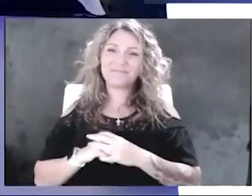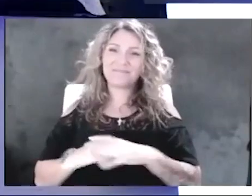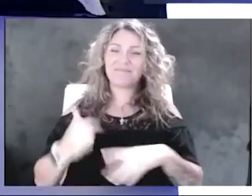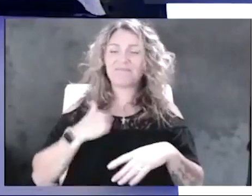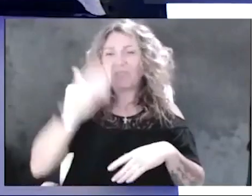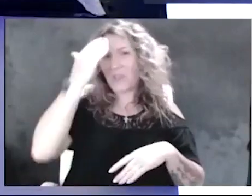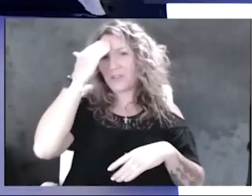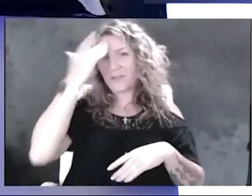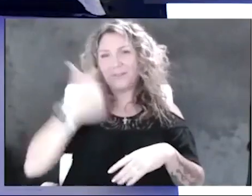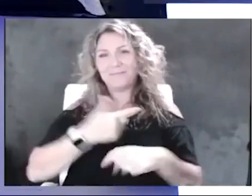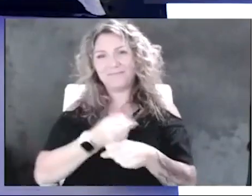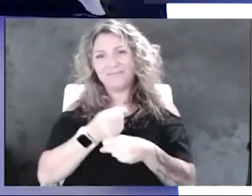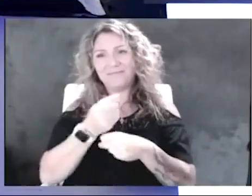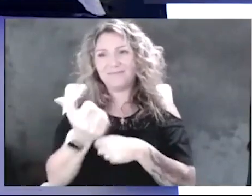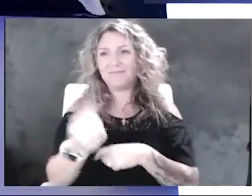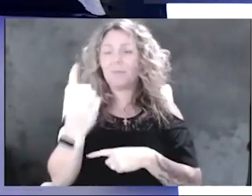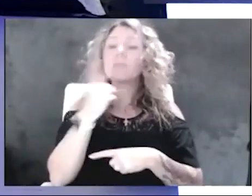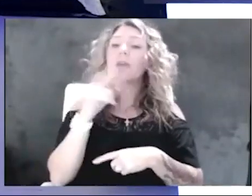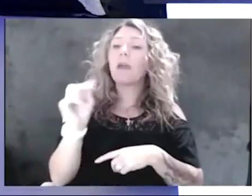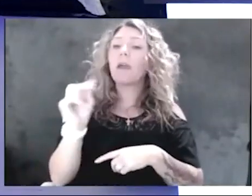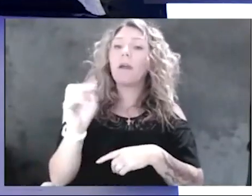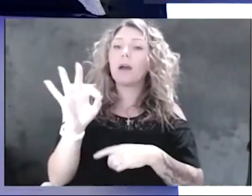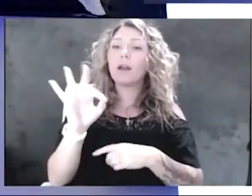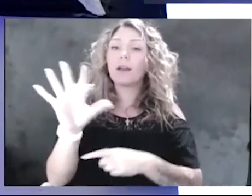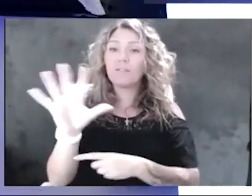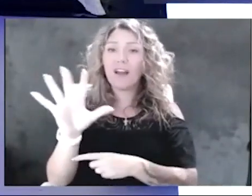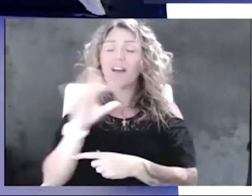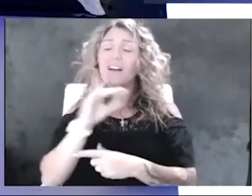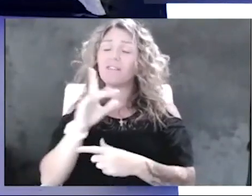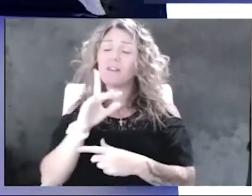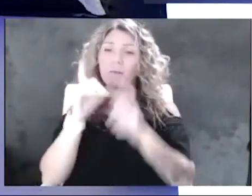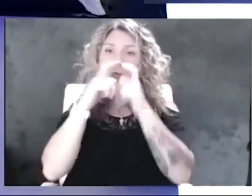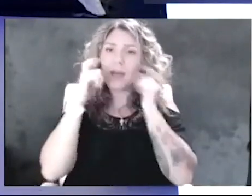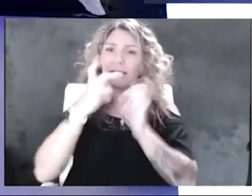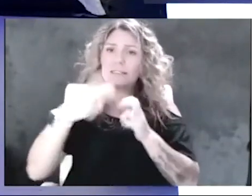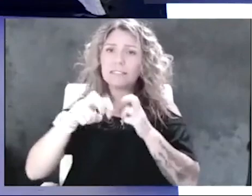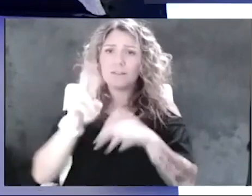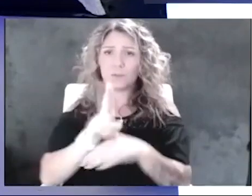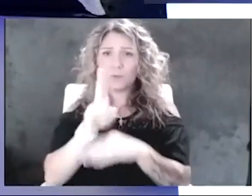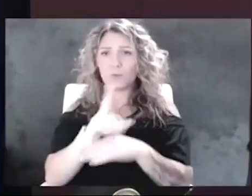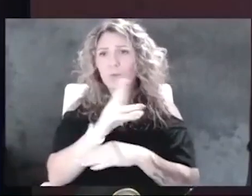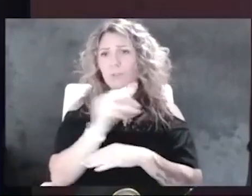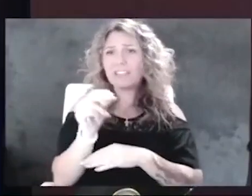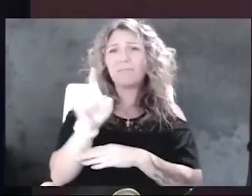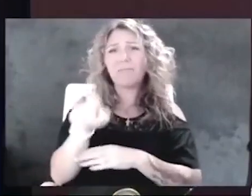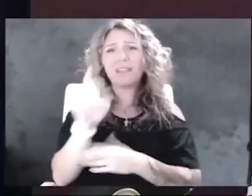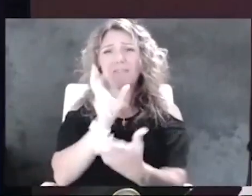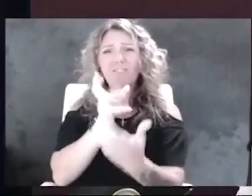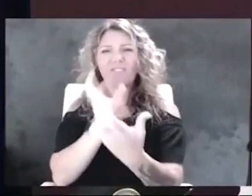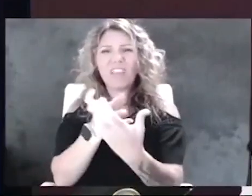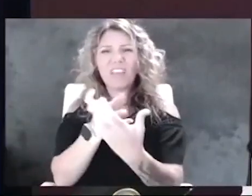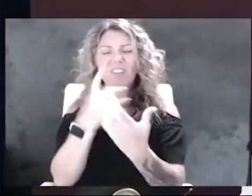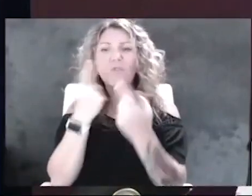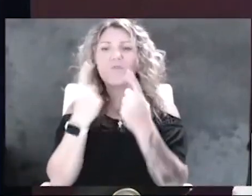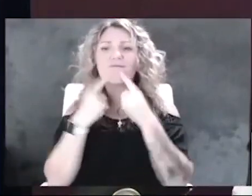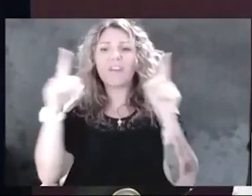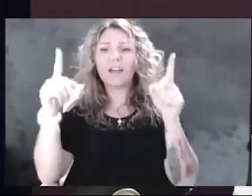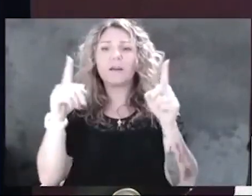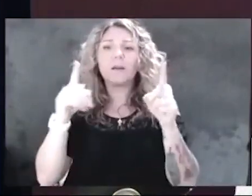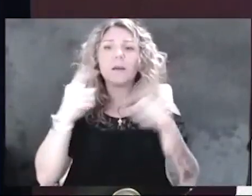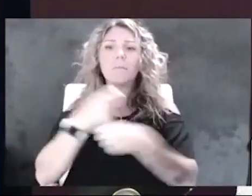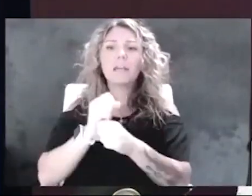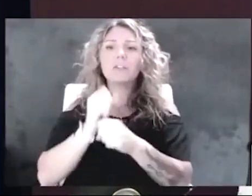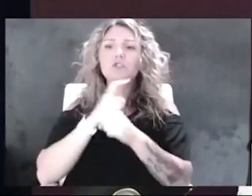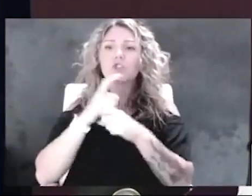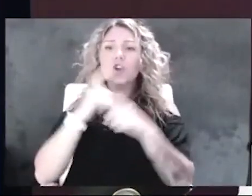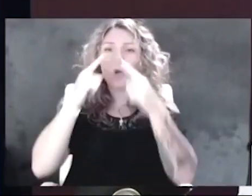think N95 masks are A, very difficult to wear. B, they have to be fit tested to be effective, which means you have to make sure you've got the right size mask and